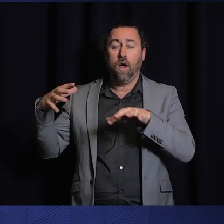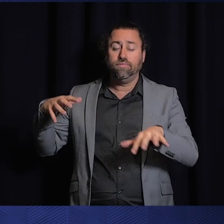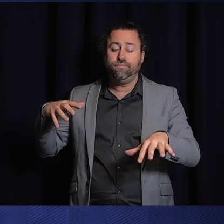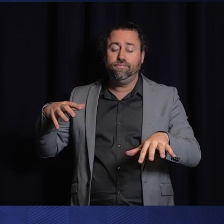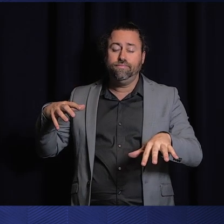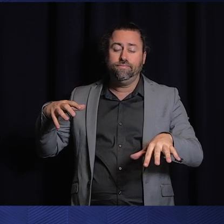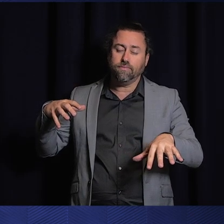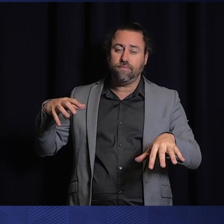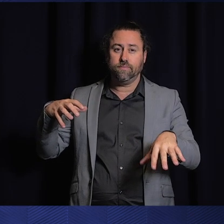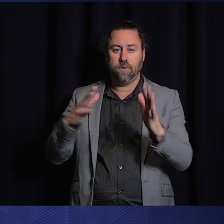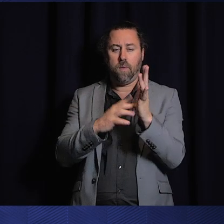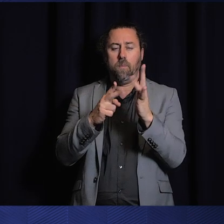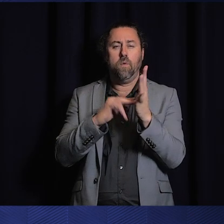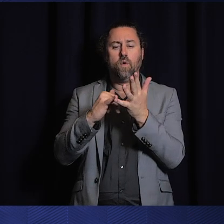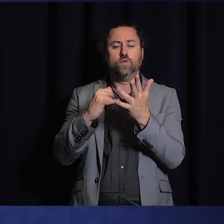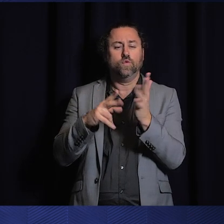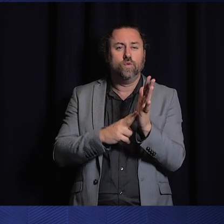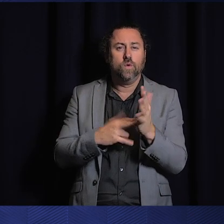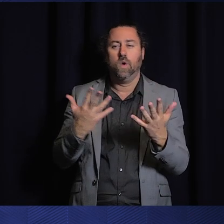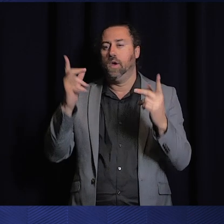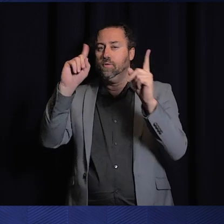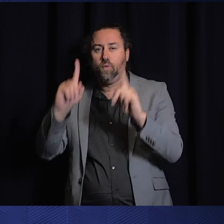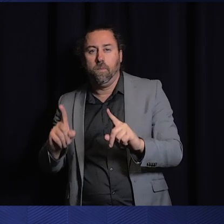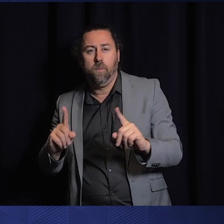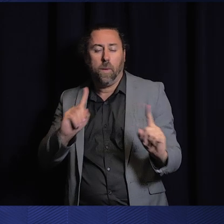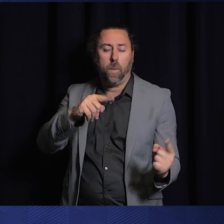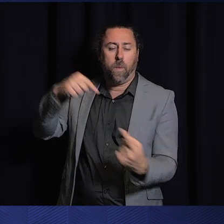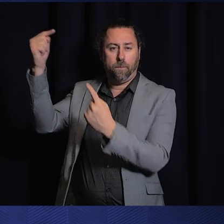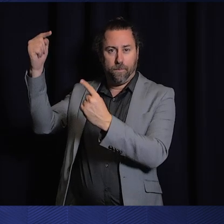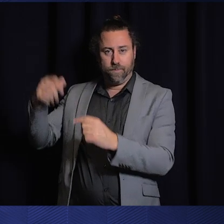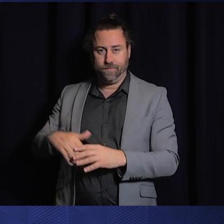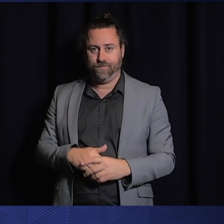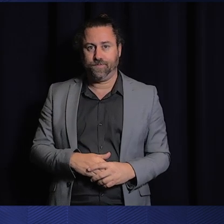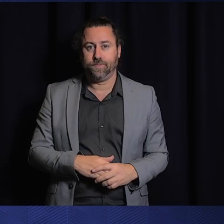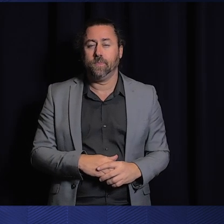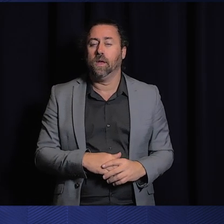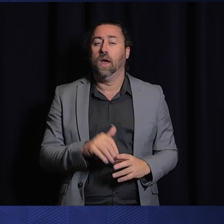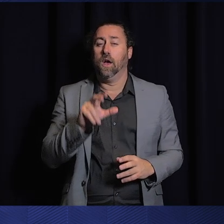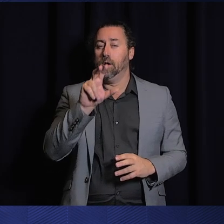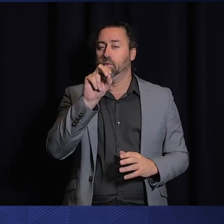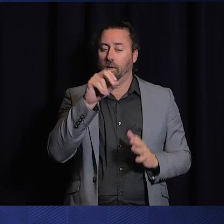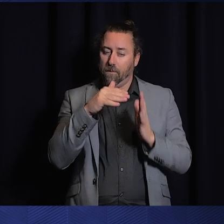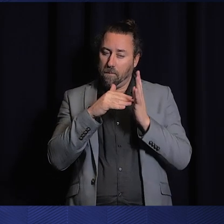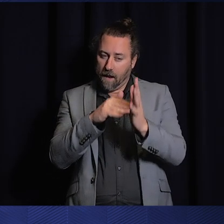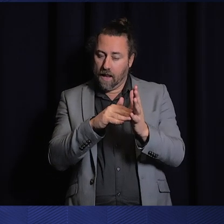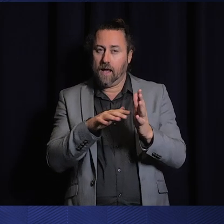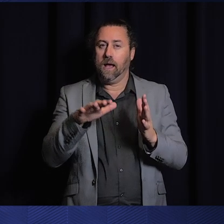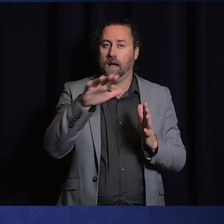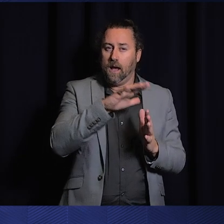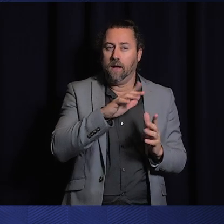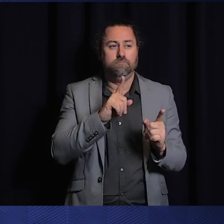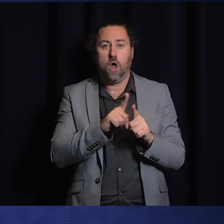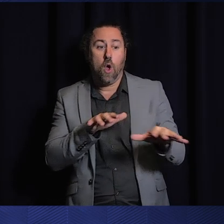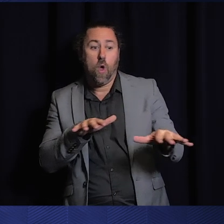rains, storms, and cyclones in the region. We also have about 12 million of our records that are linked with geophysical hazards, such